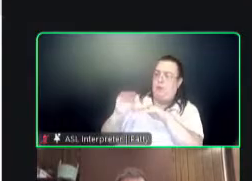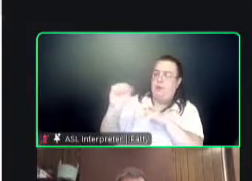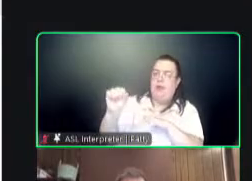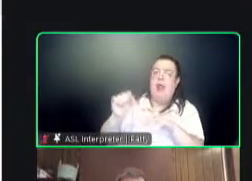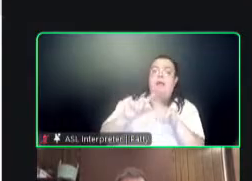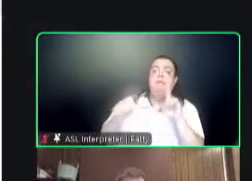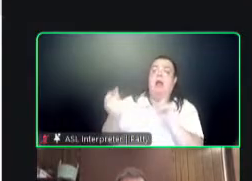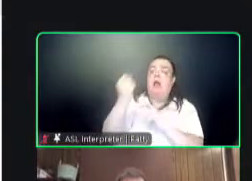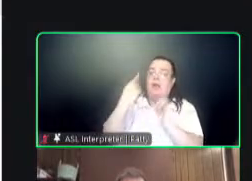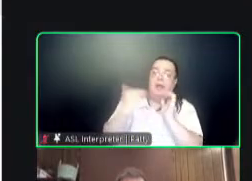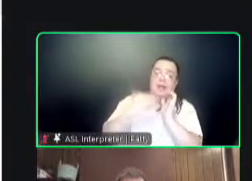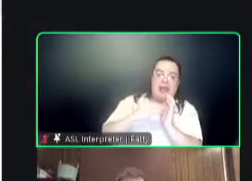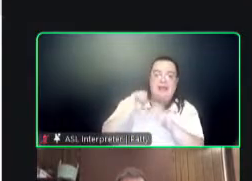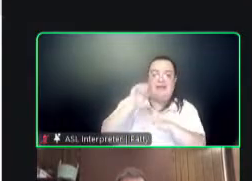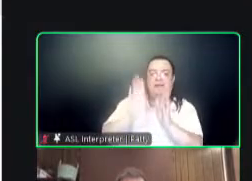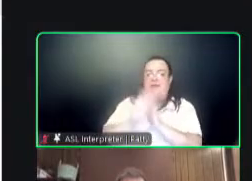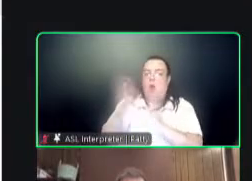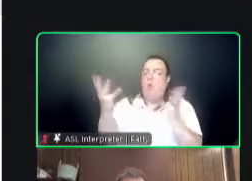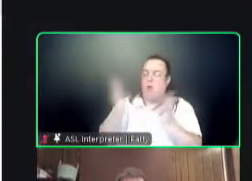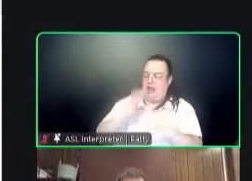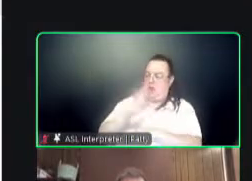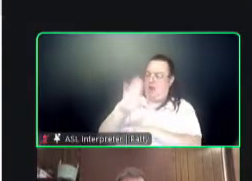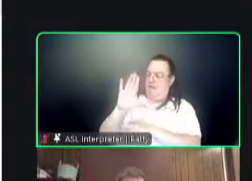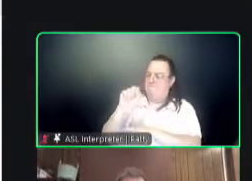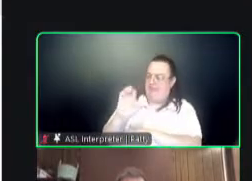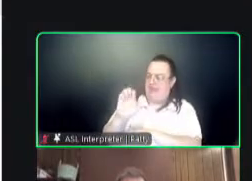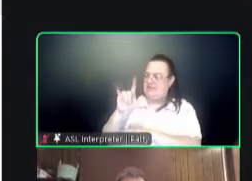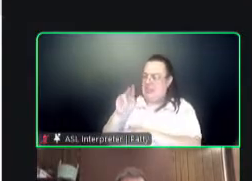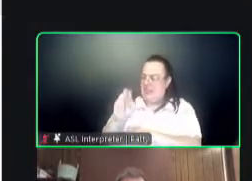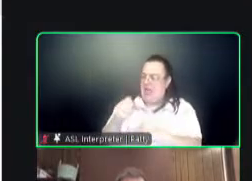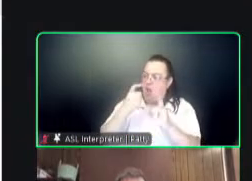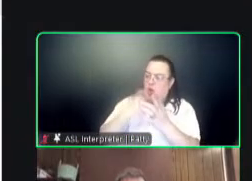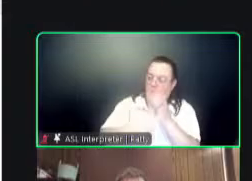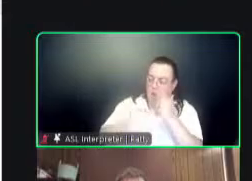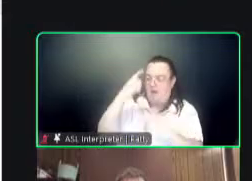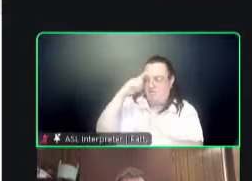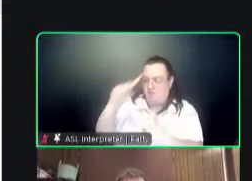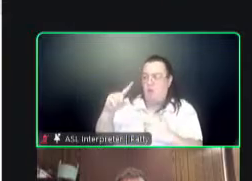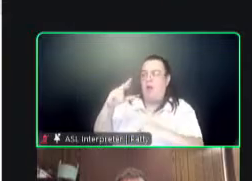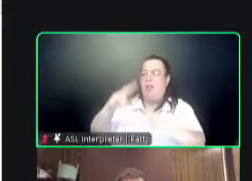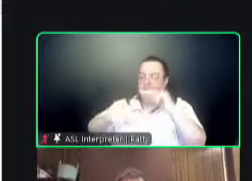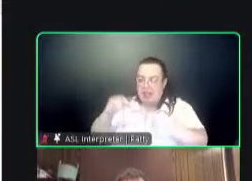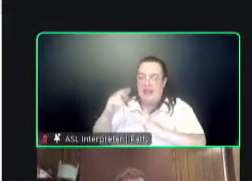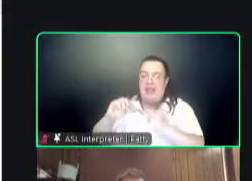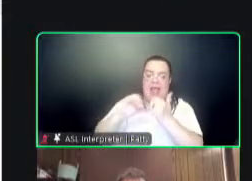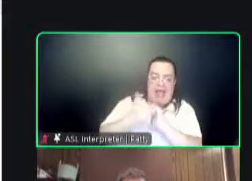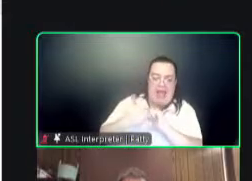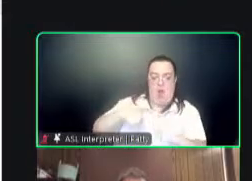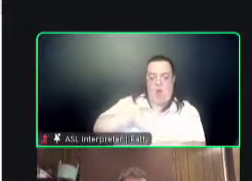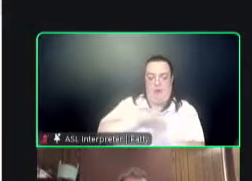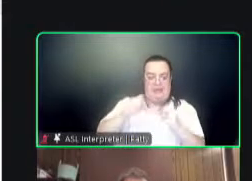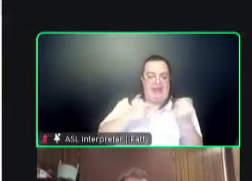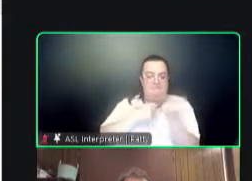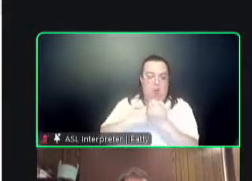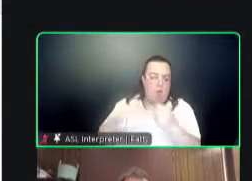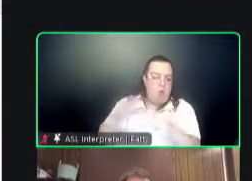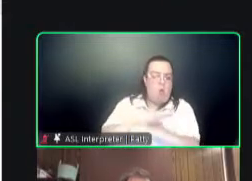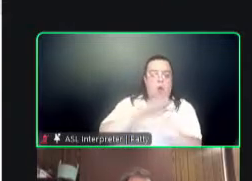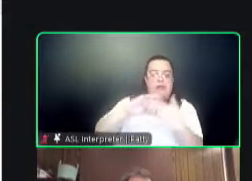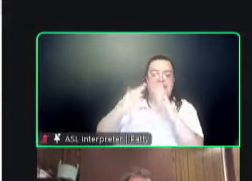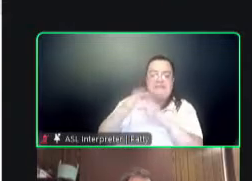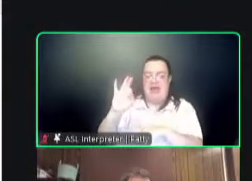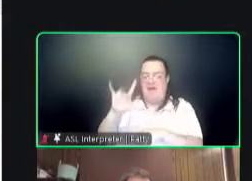developing what our baseline cost is for the building and how we can support the entire town fleet. This may be something to watch over the